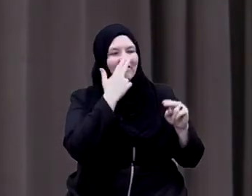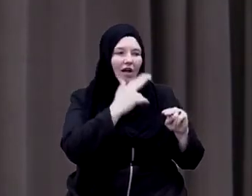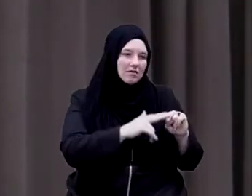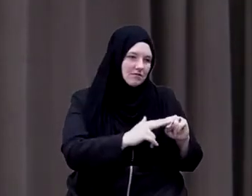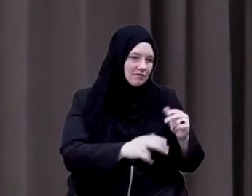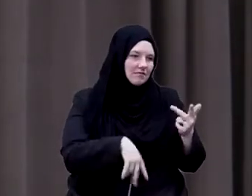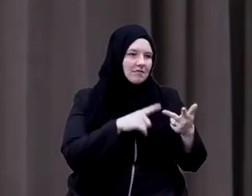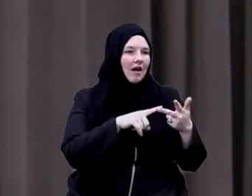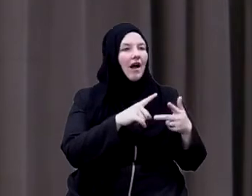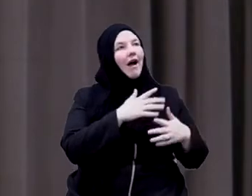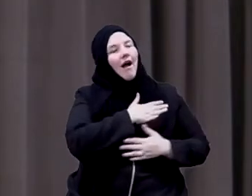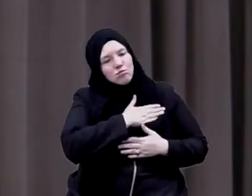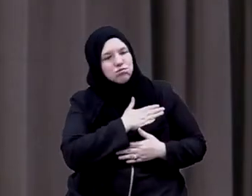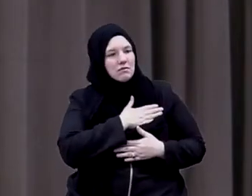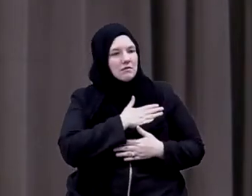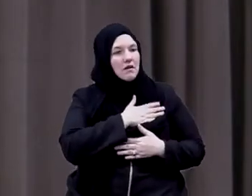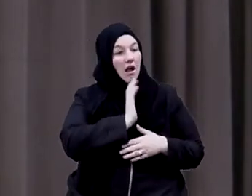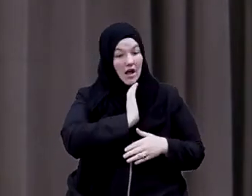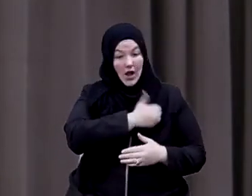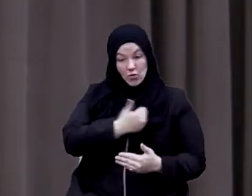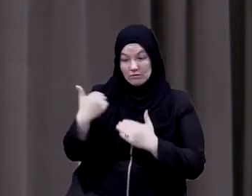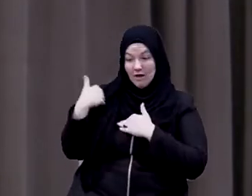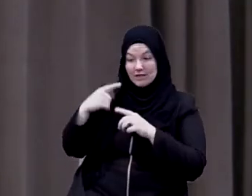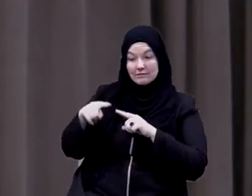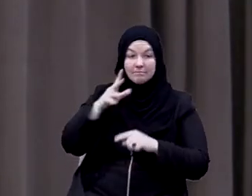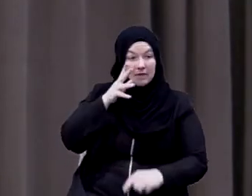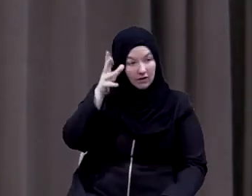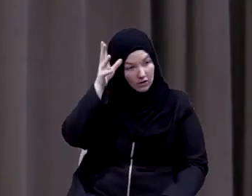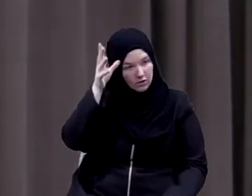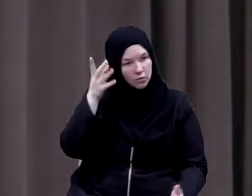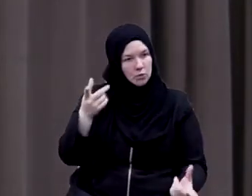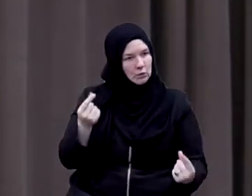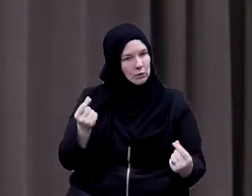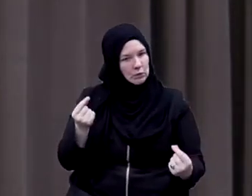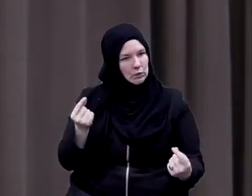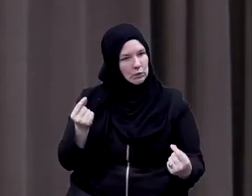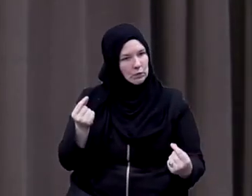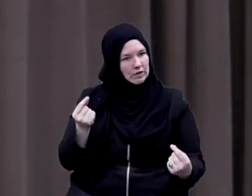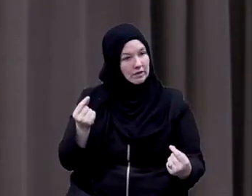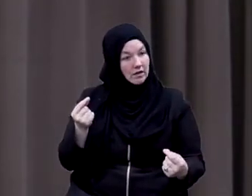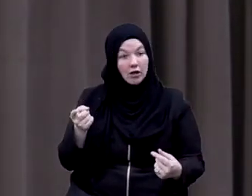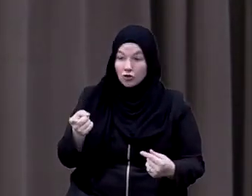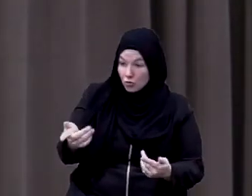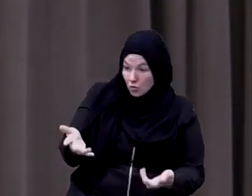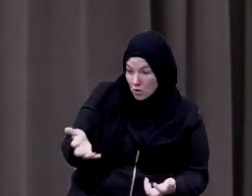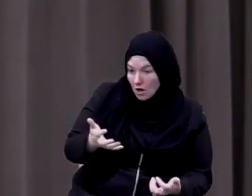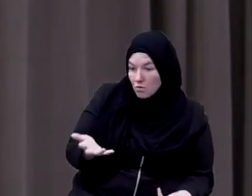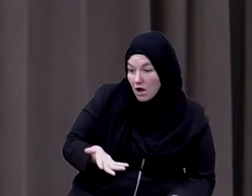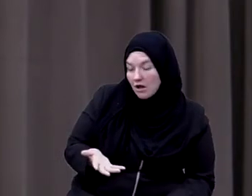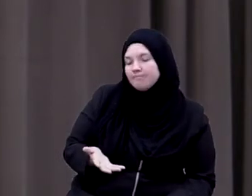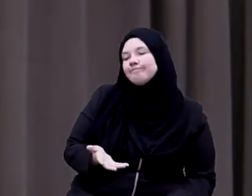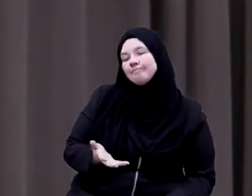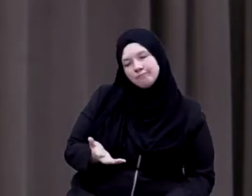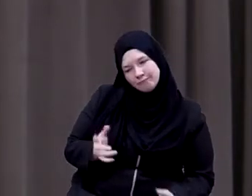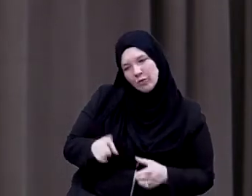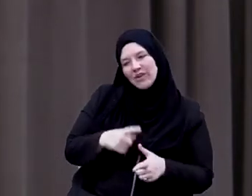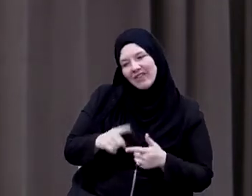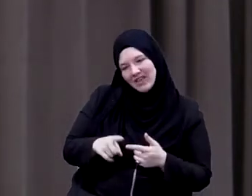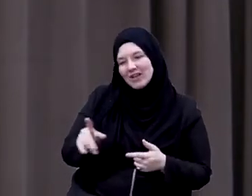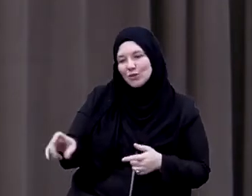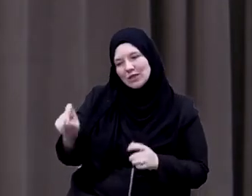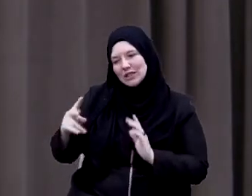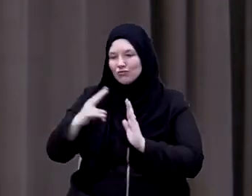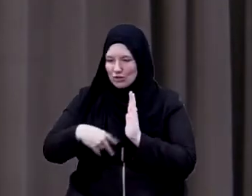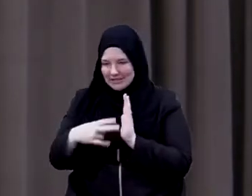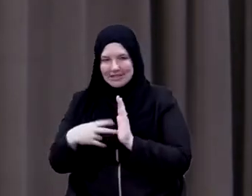pleasant. Our responsibility is to bargain with what they want for what they need